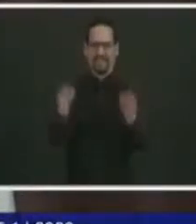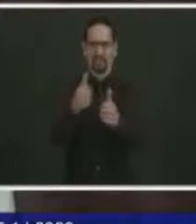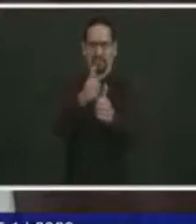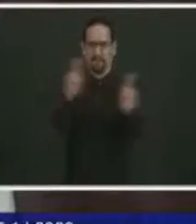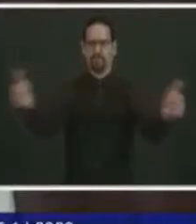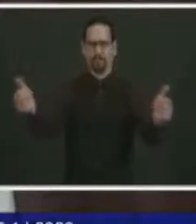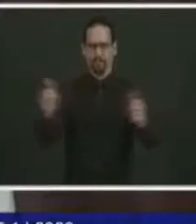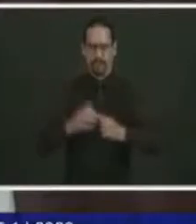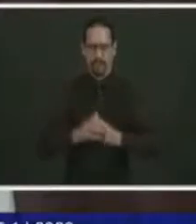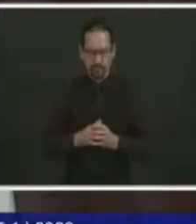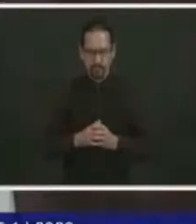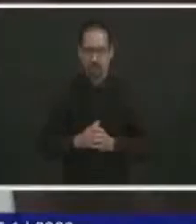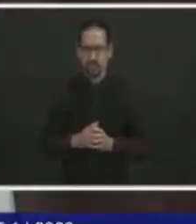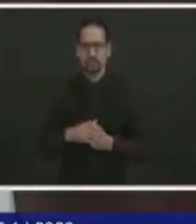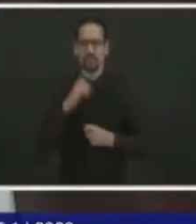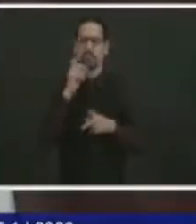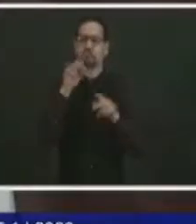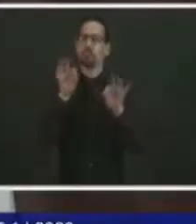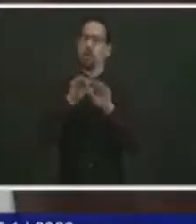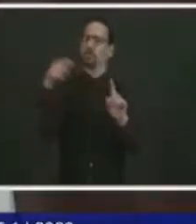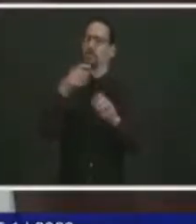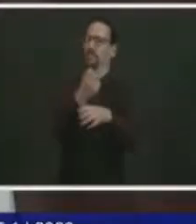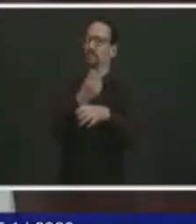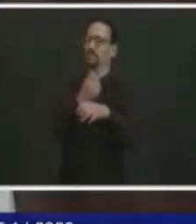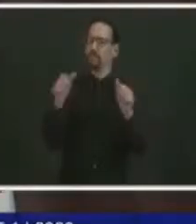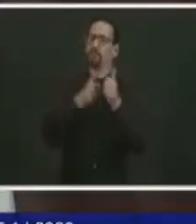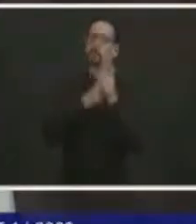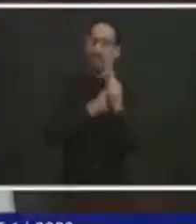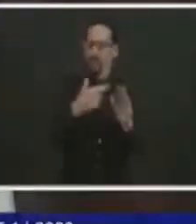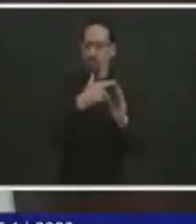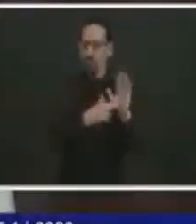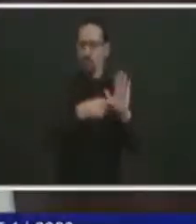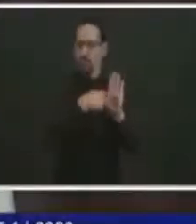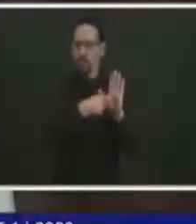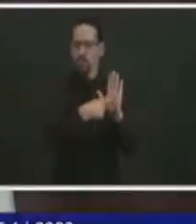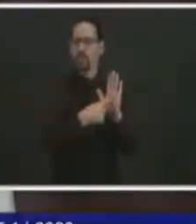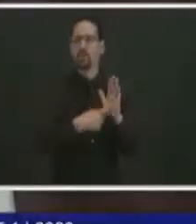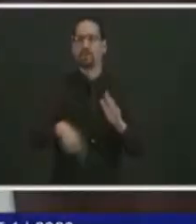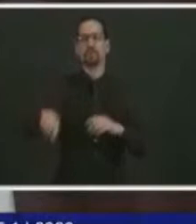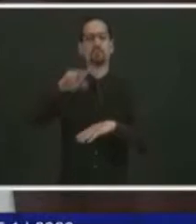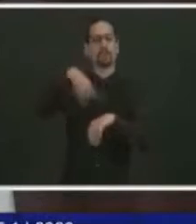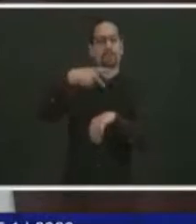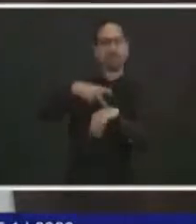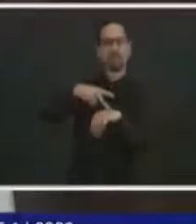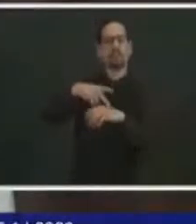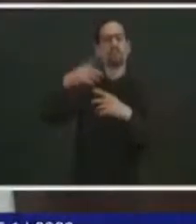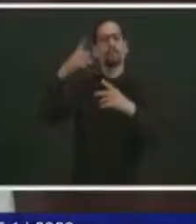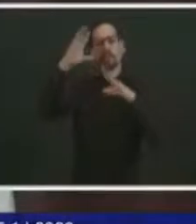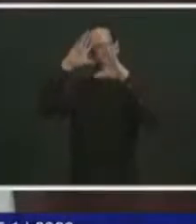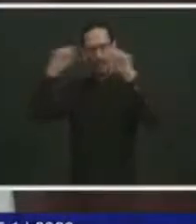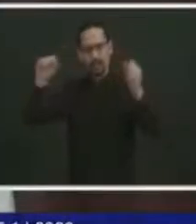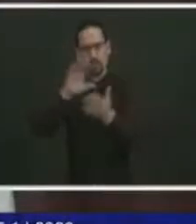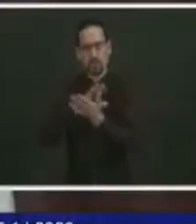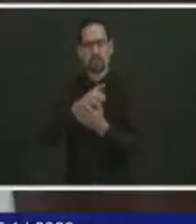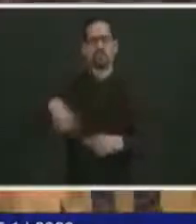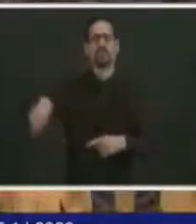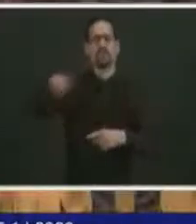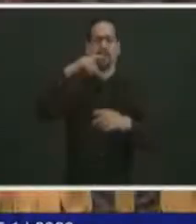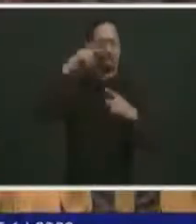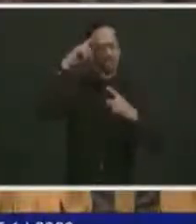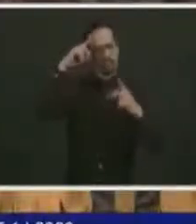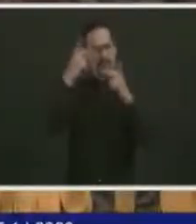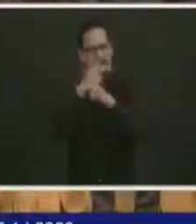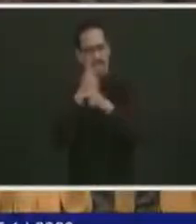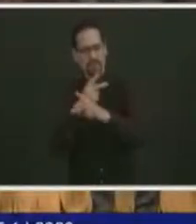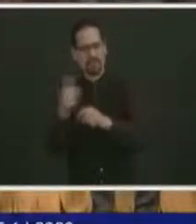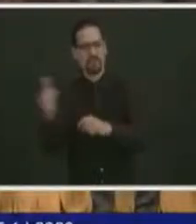safe. And then within that, the superintendents, principals, community kind of need to figure out how to do that. Governor, I got an email over the weekend from